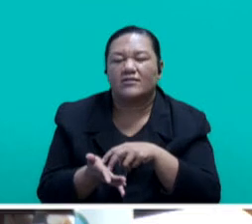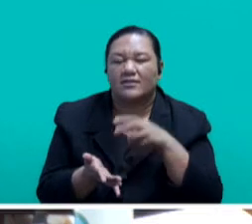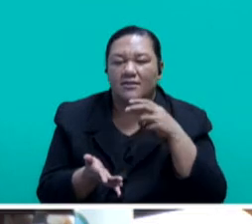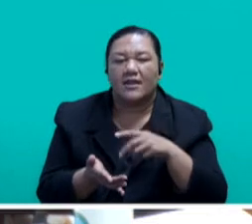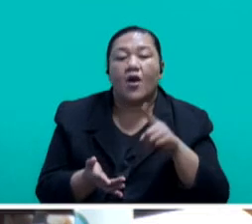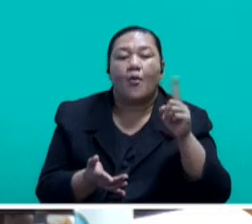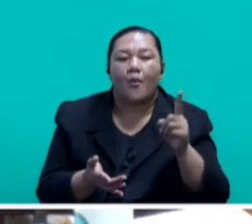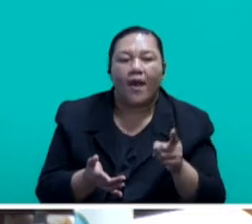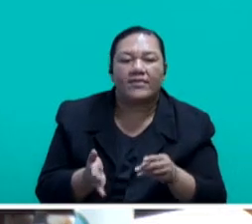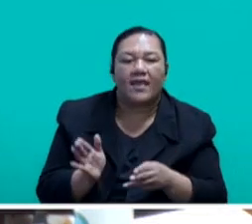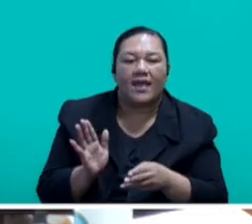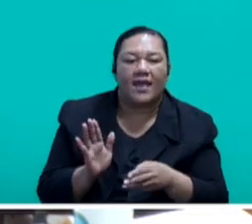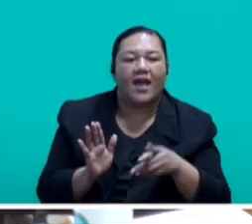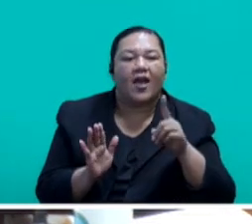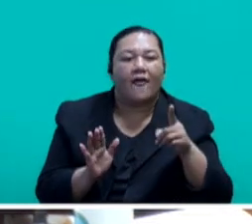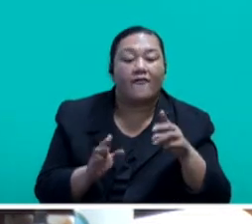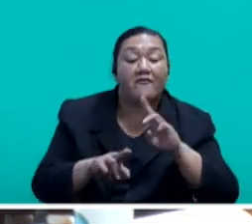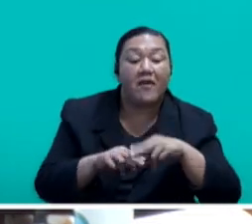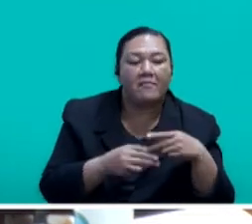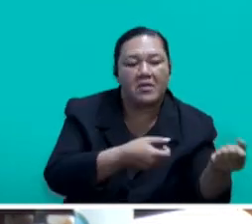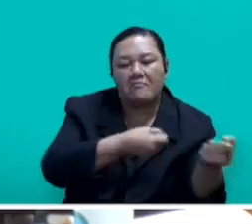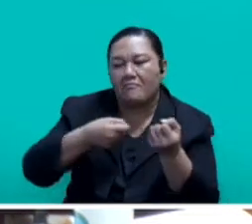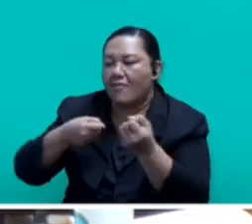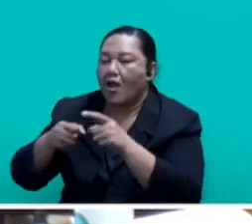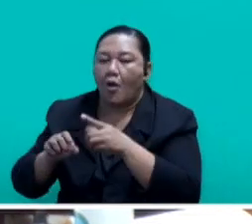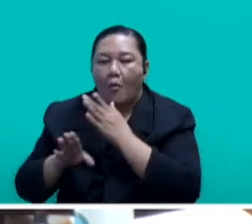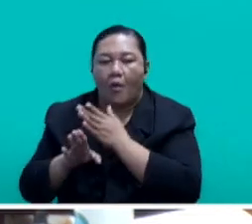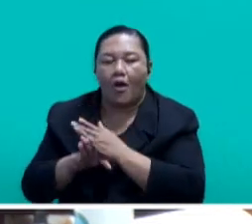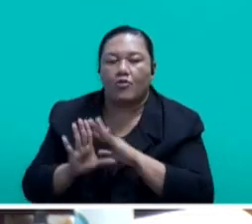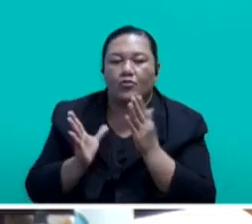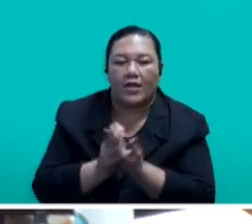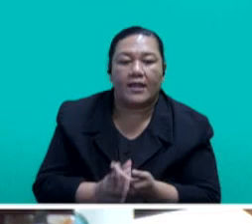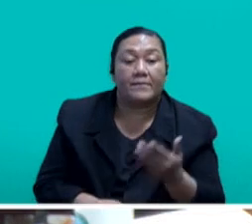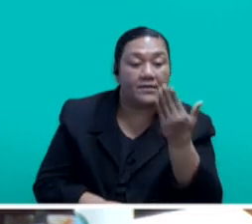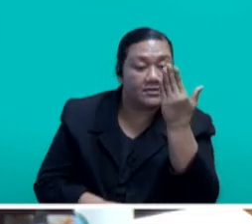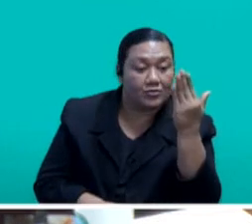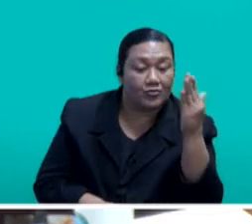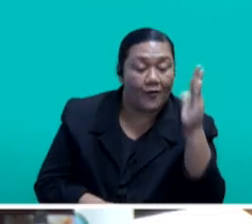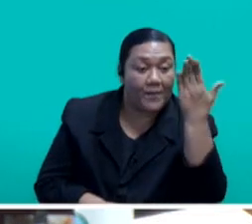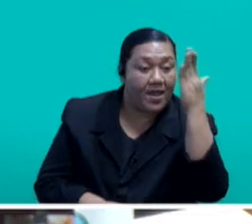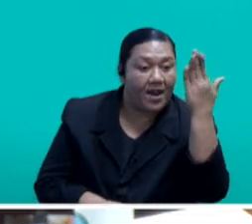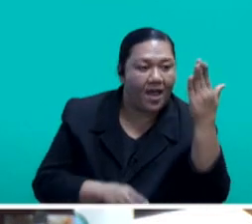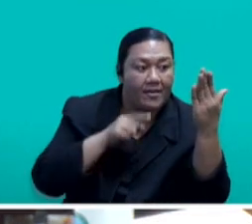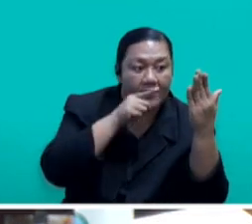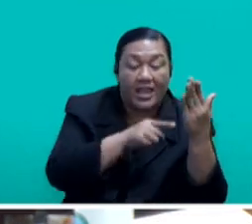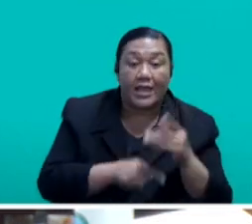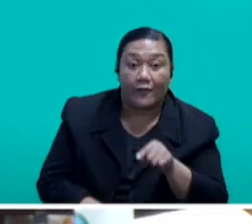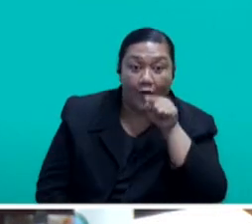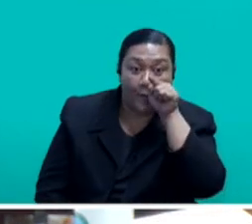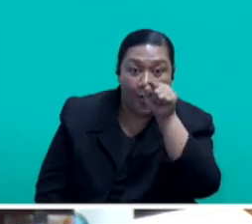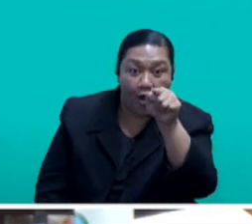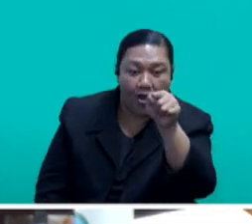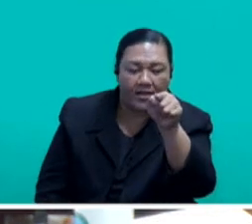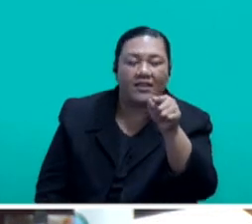Nepotism? Take a long, hard look in the mirror, honorable members. When you point one finger at us, 4